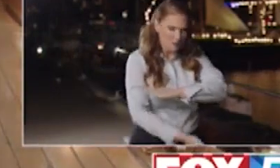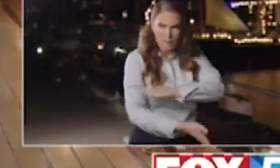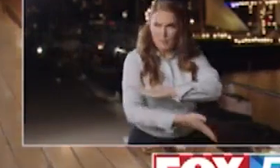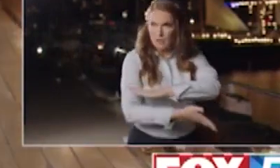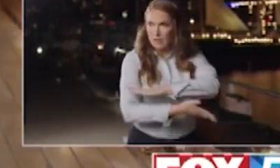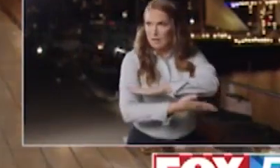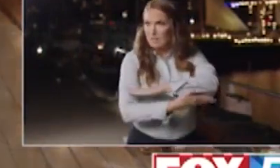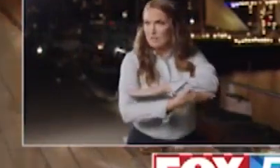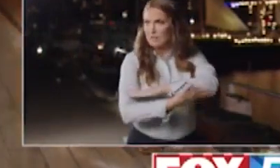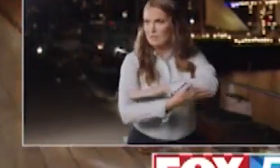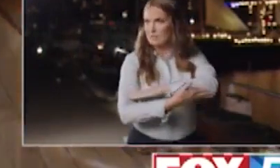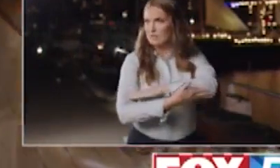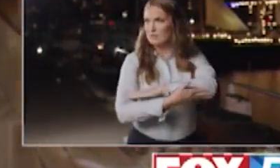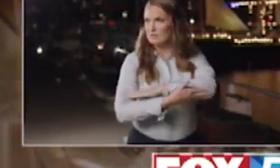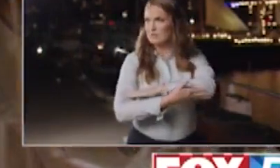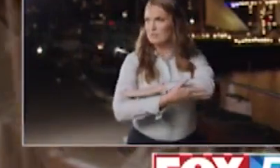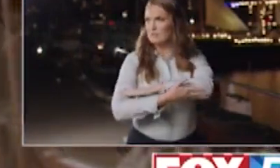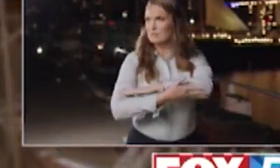the